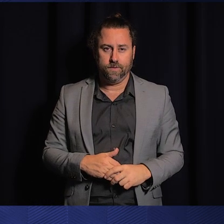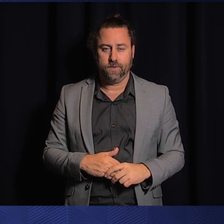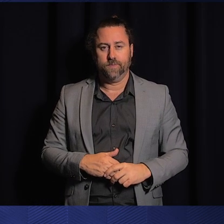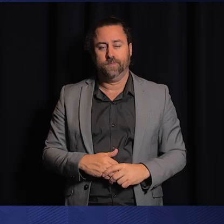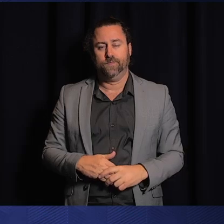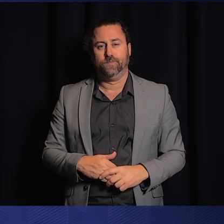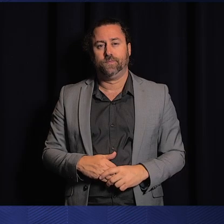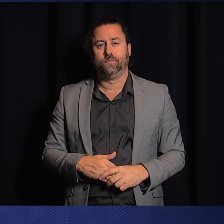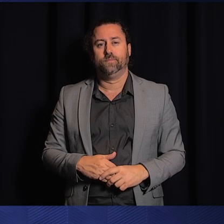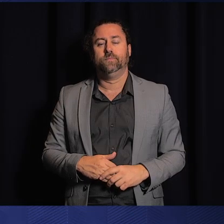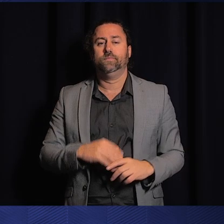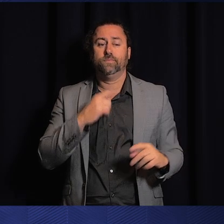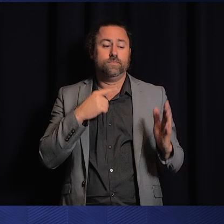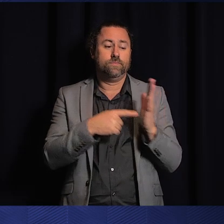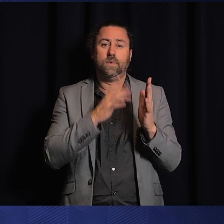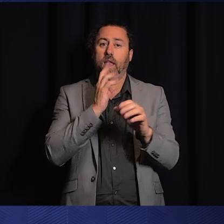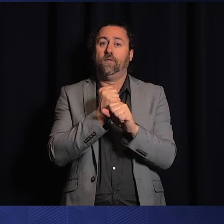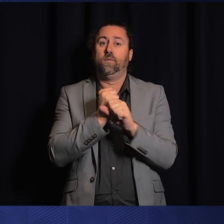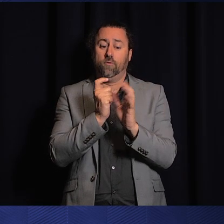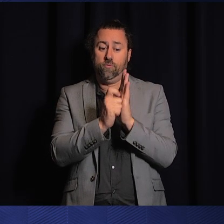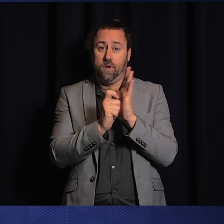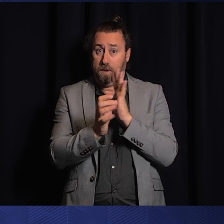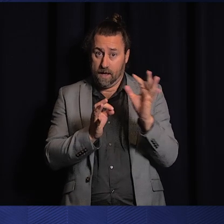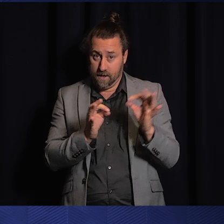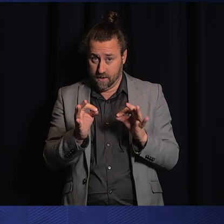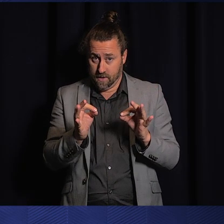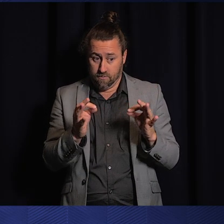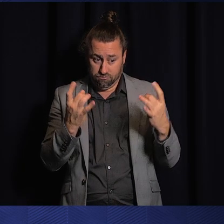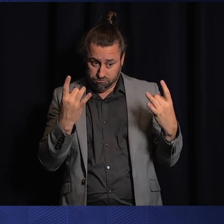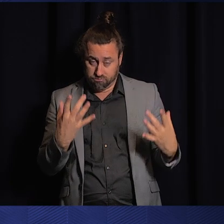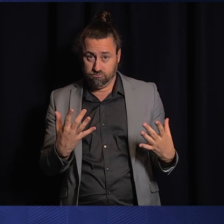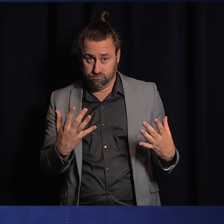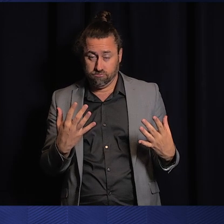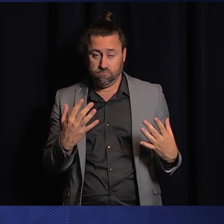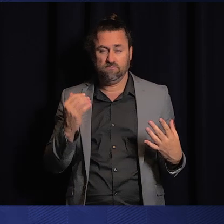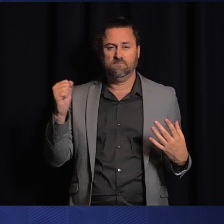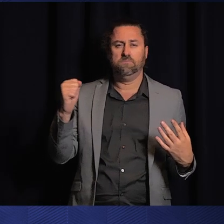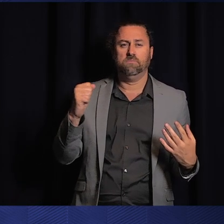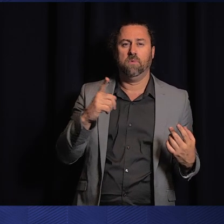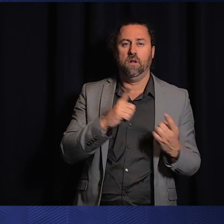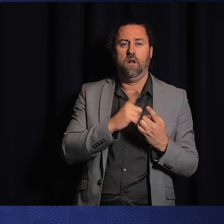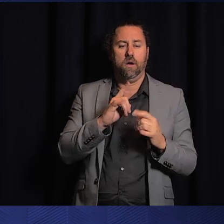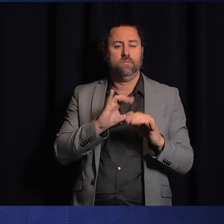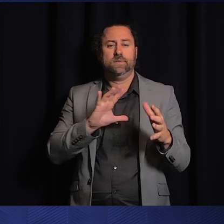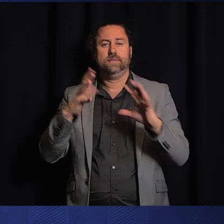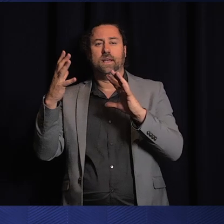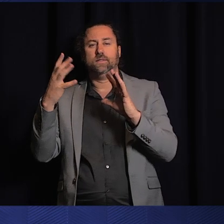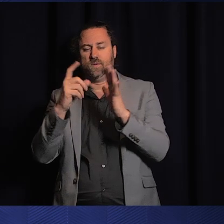that national strategy was developed, straight away, the Ministry of Disaster and